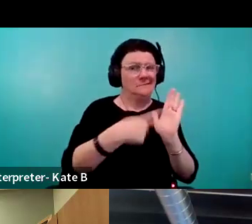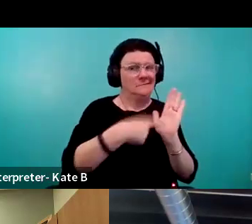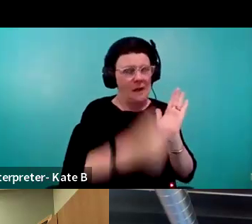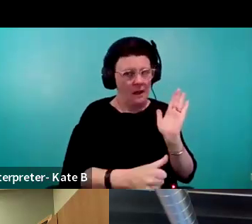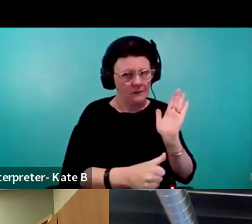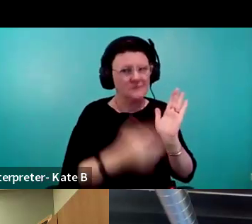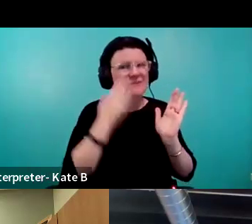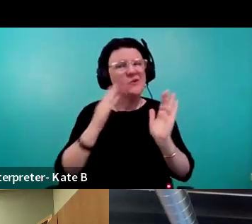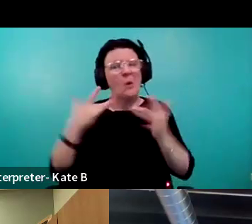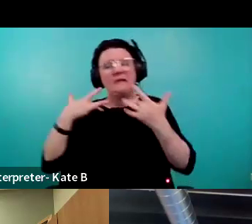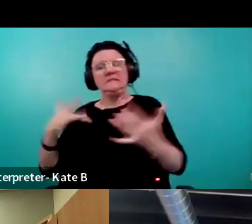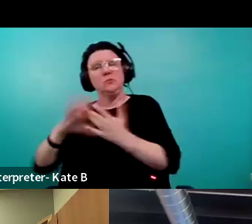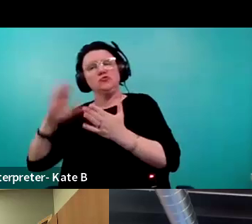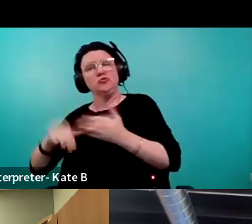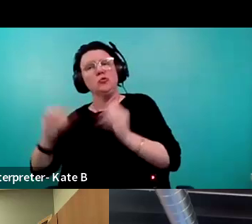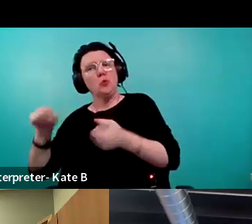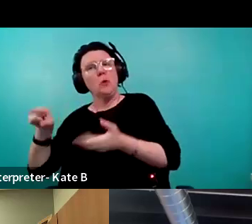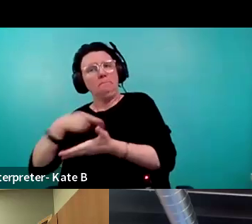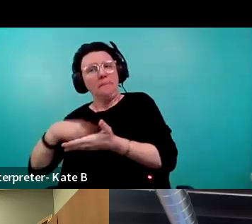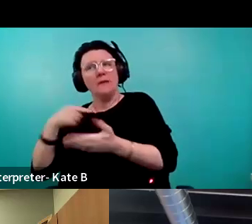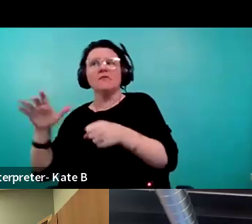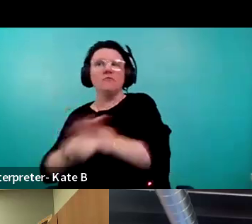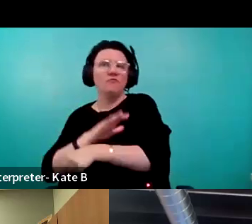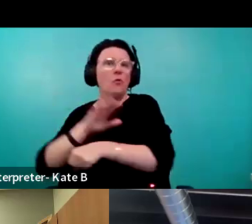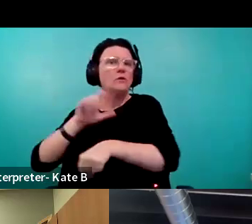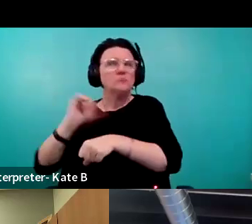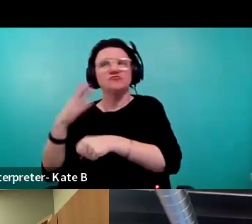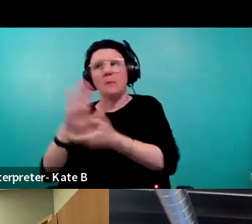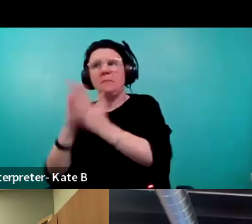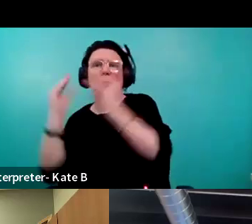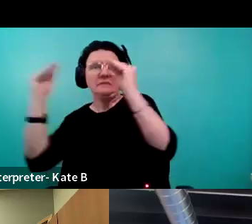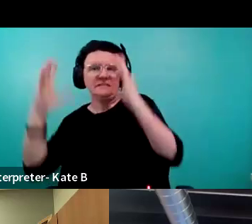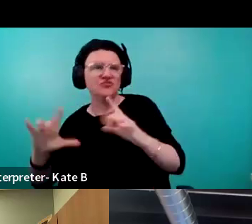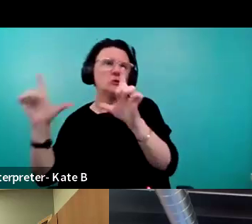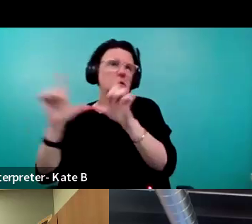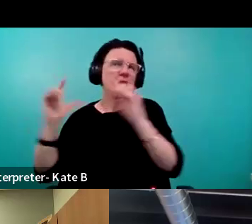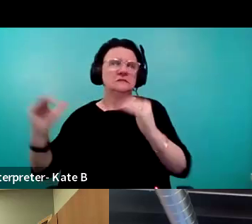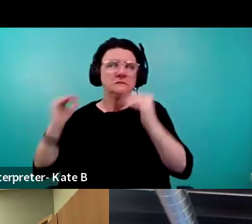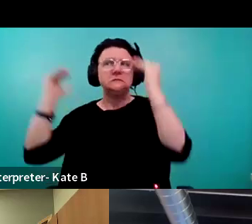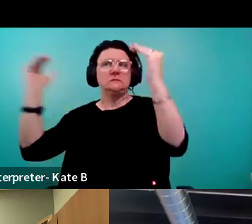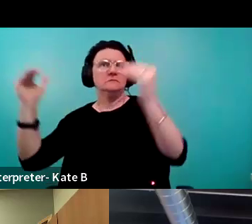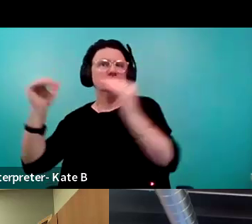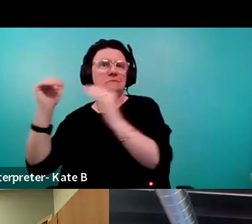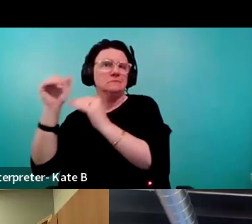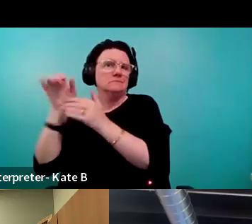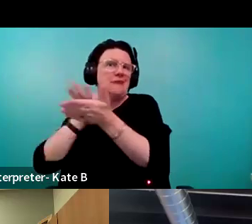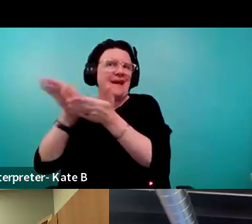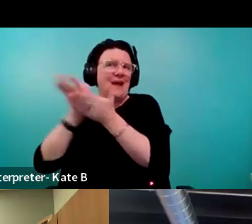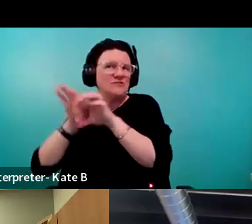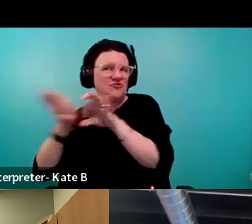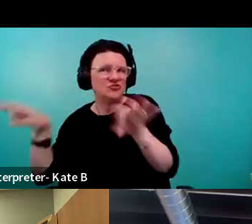like a traditional student would. Becoming a teacher, getting an accounting degree,